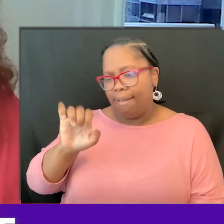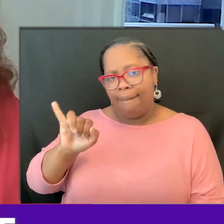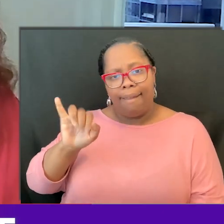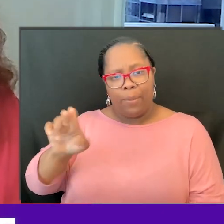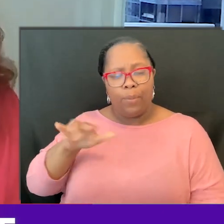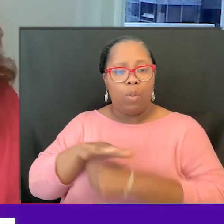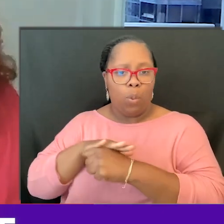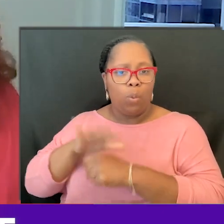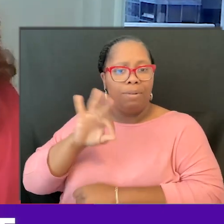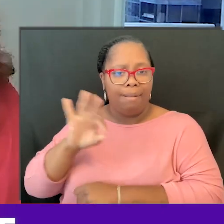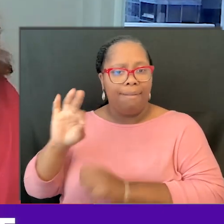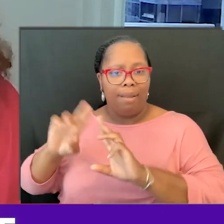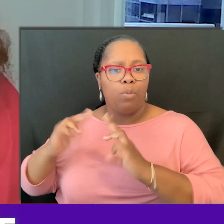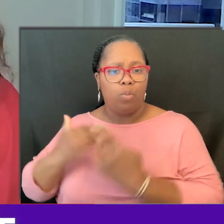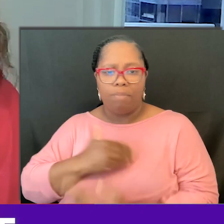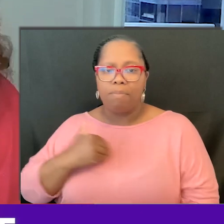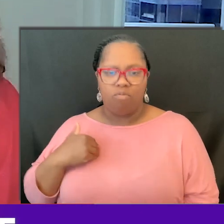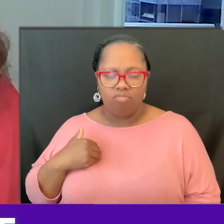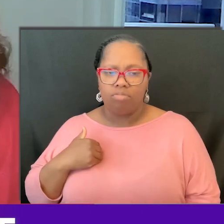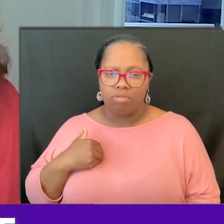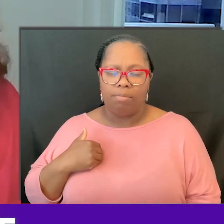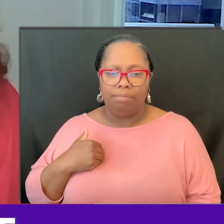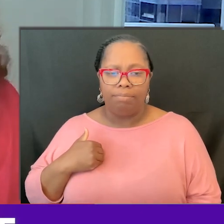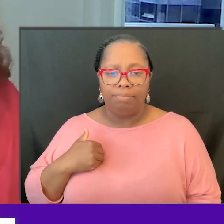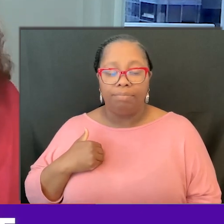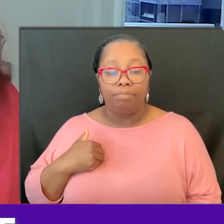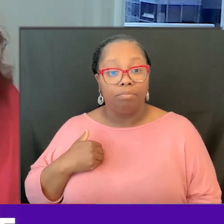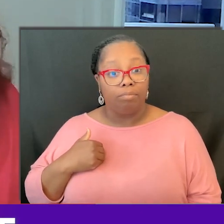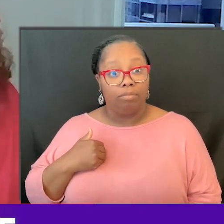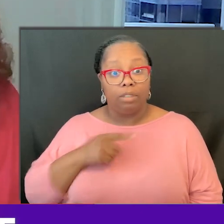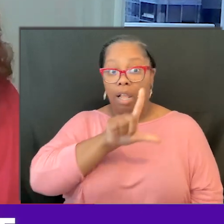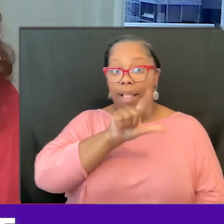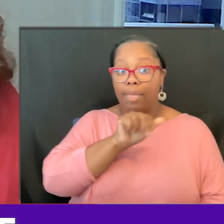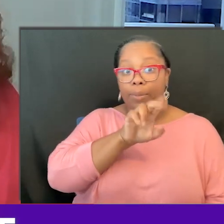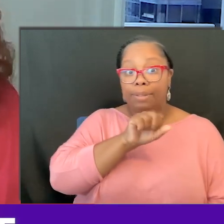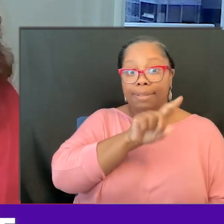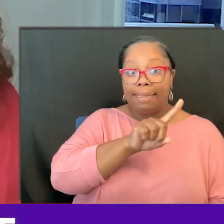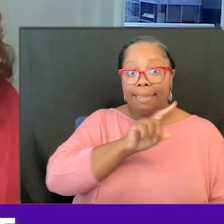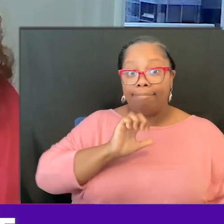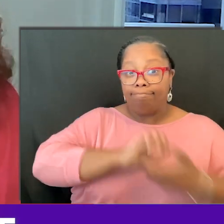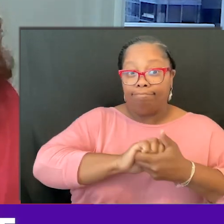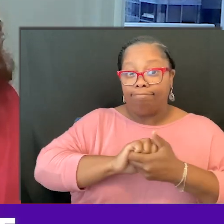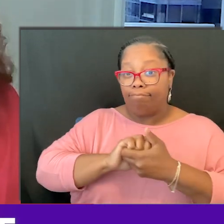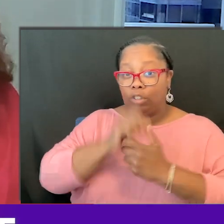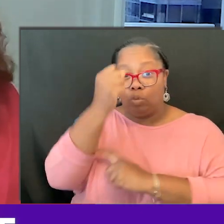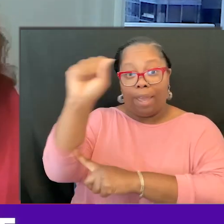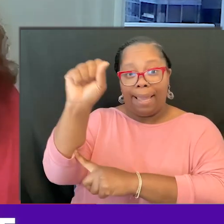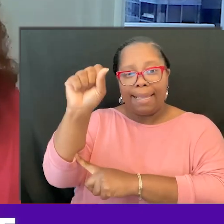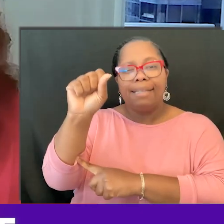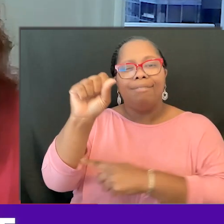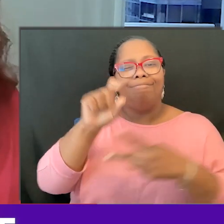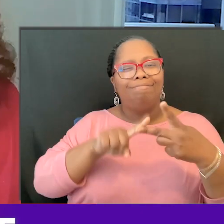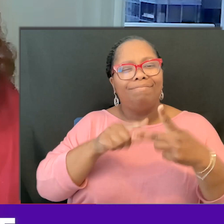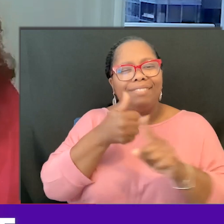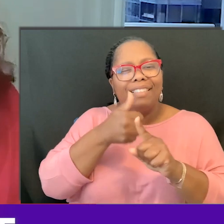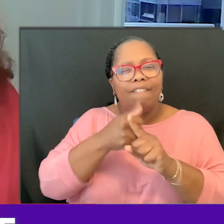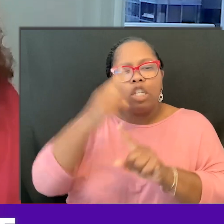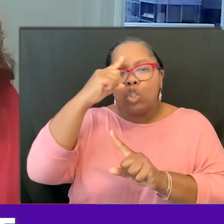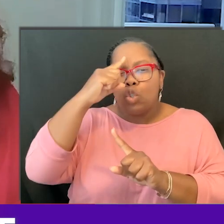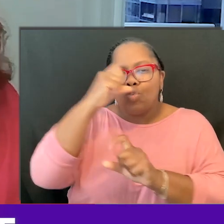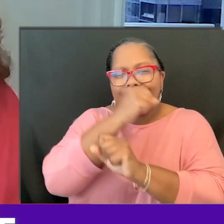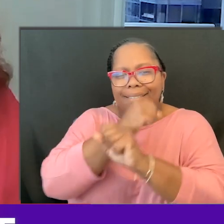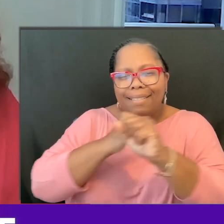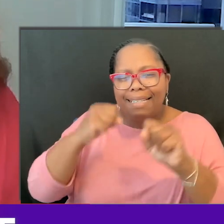members. Our solidarity strike is also a strategic move because it will